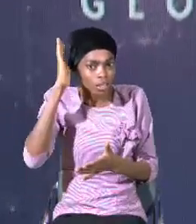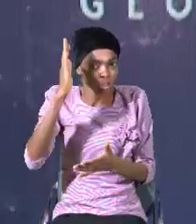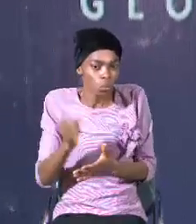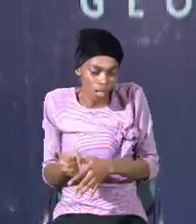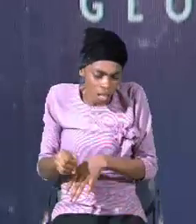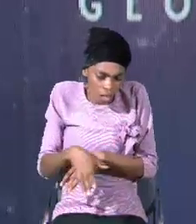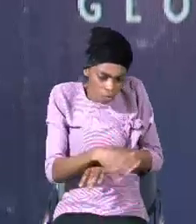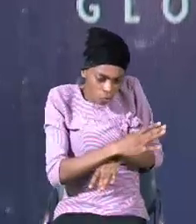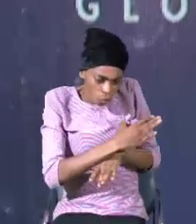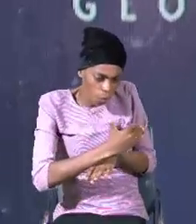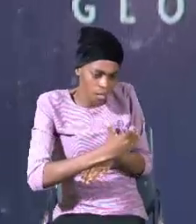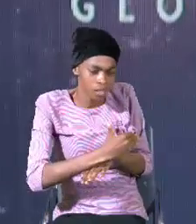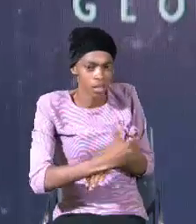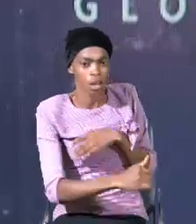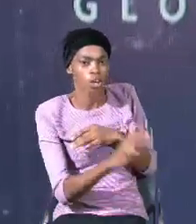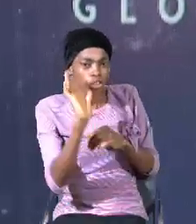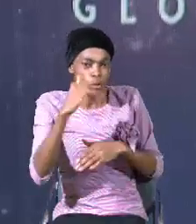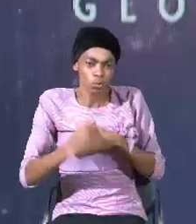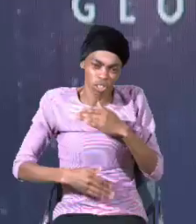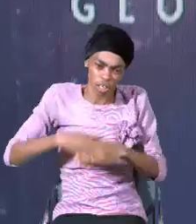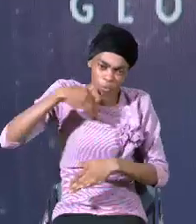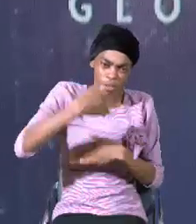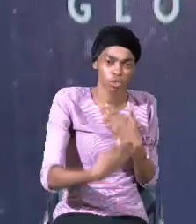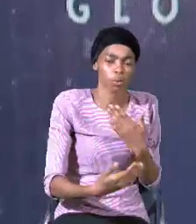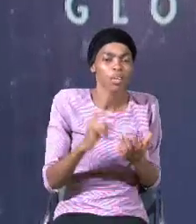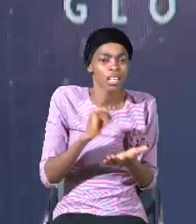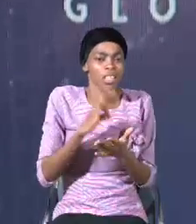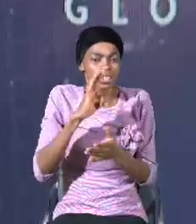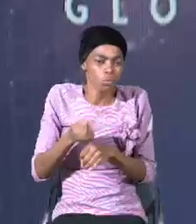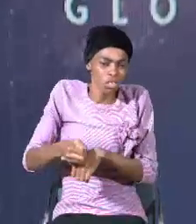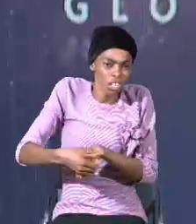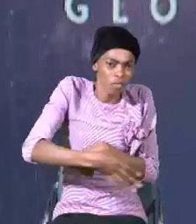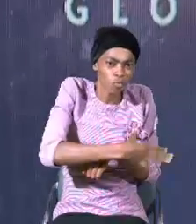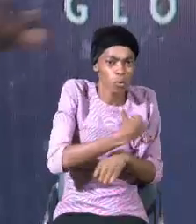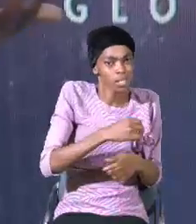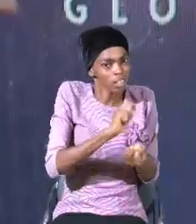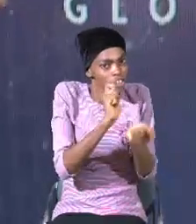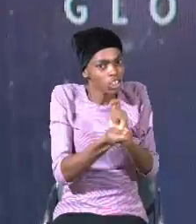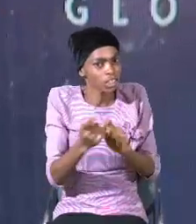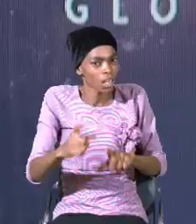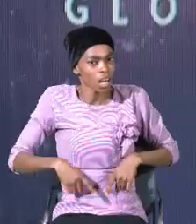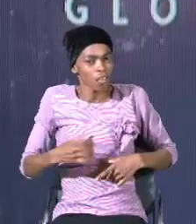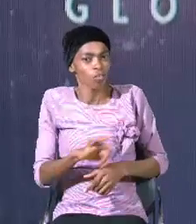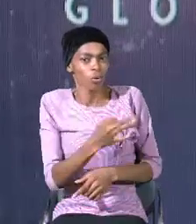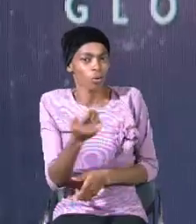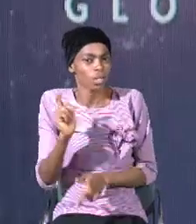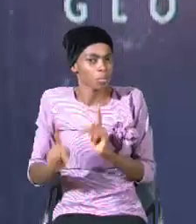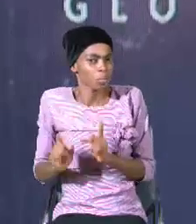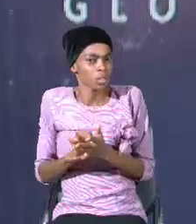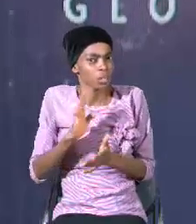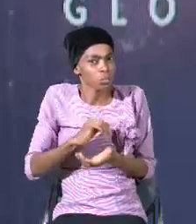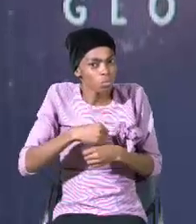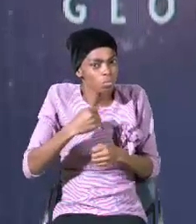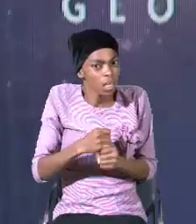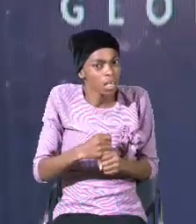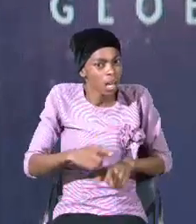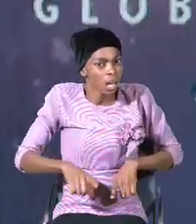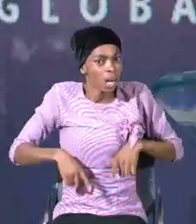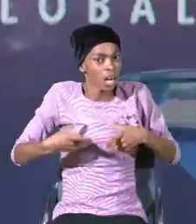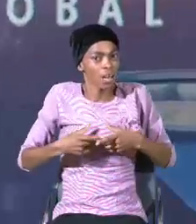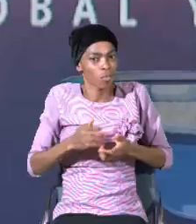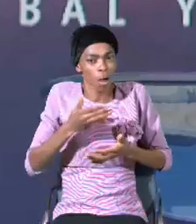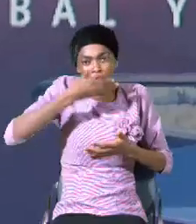your generation, that will impact the lives of other people, that will make life better for everyone around.